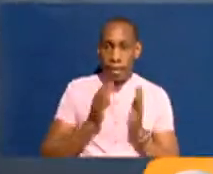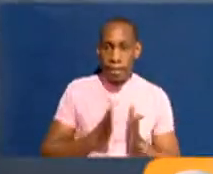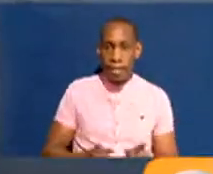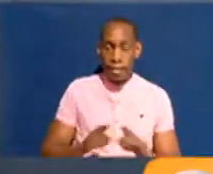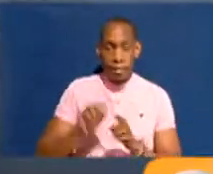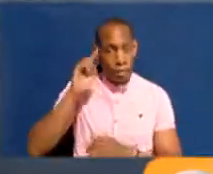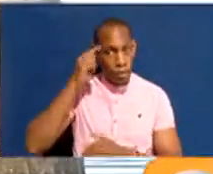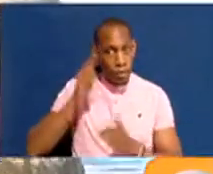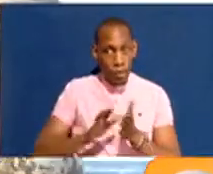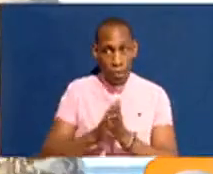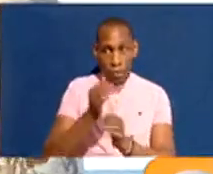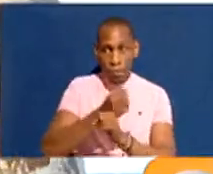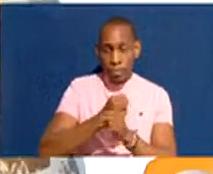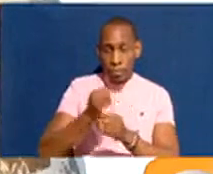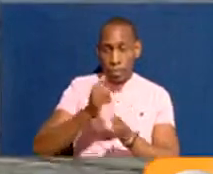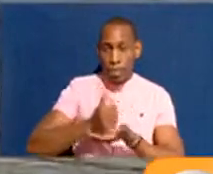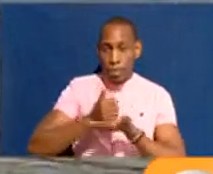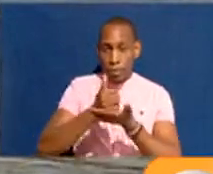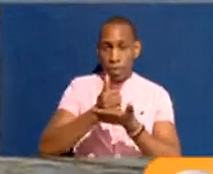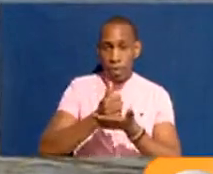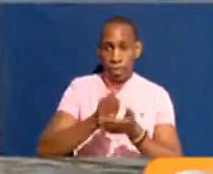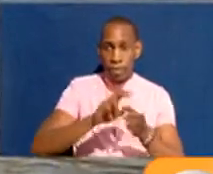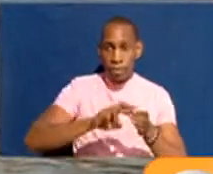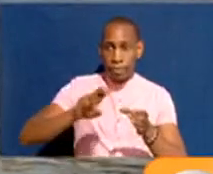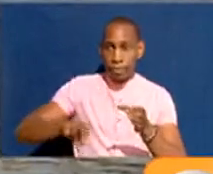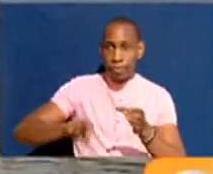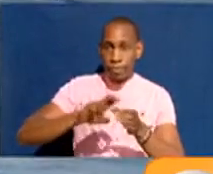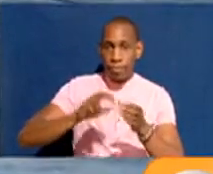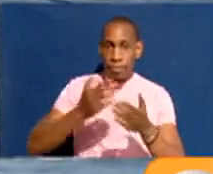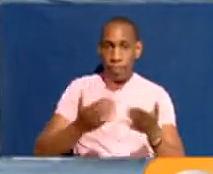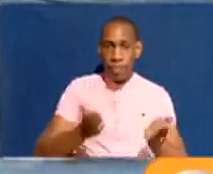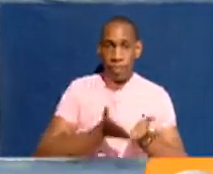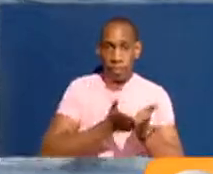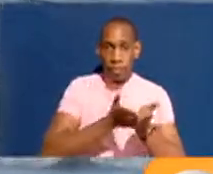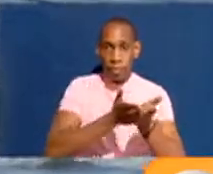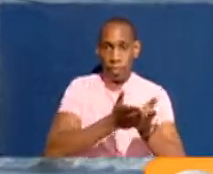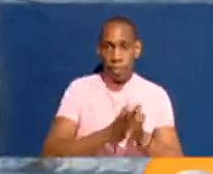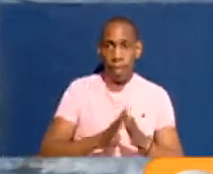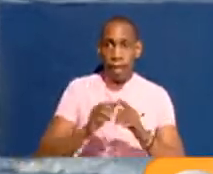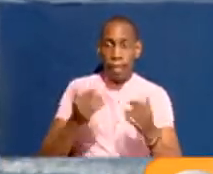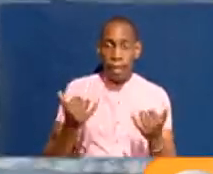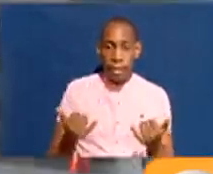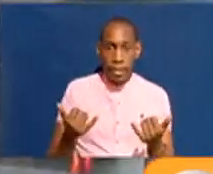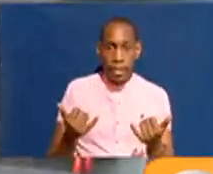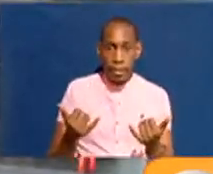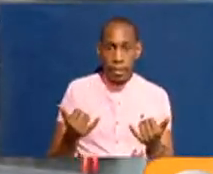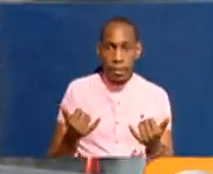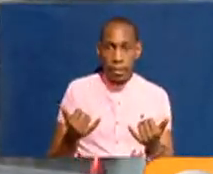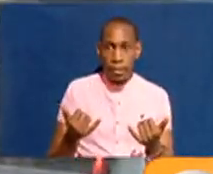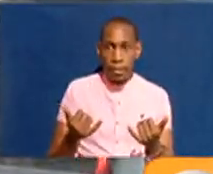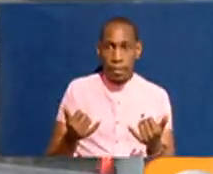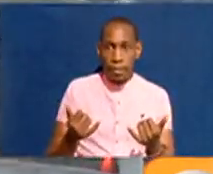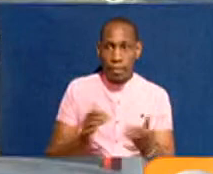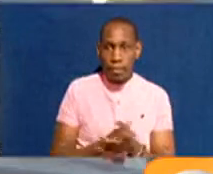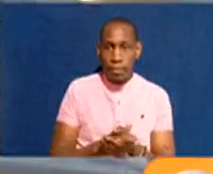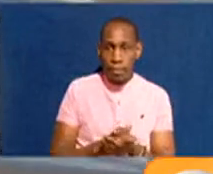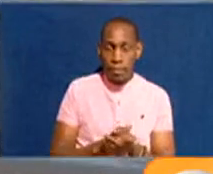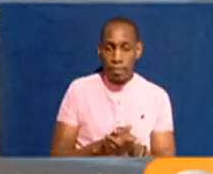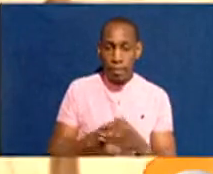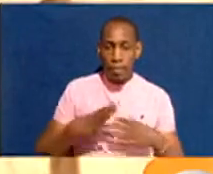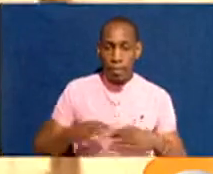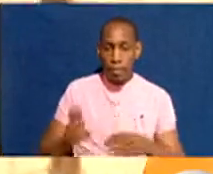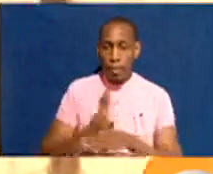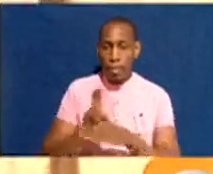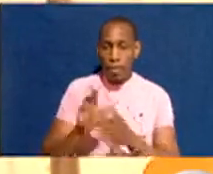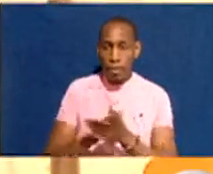believed to have been designed to help in offloading of goods from the ships. But now the load of humanity uses it